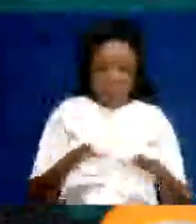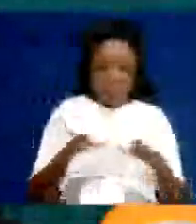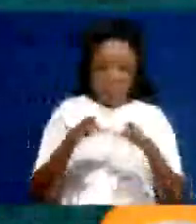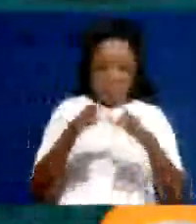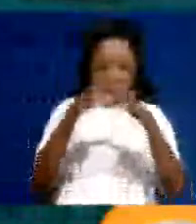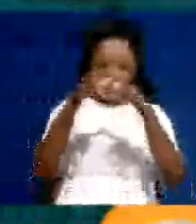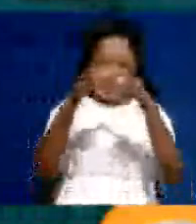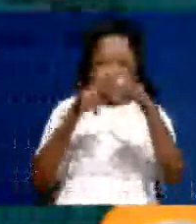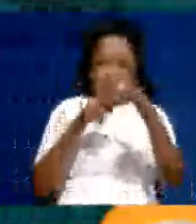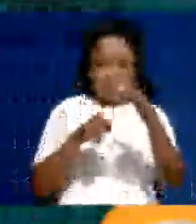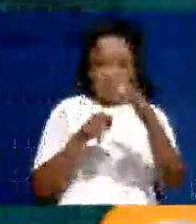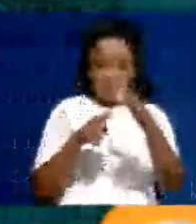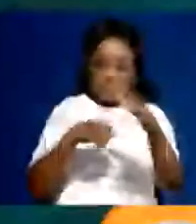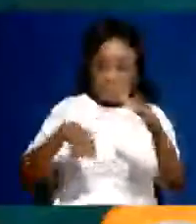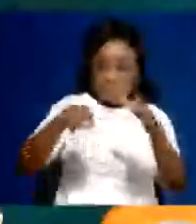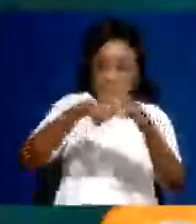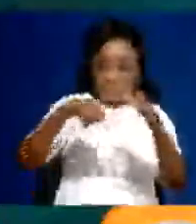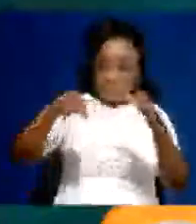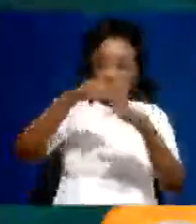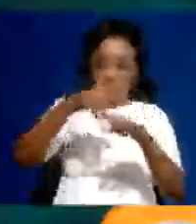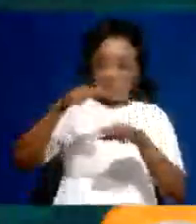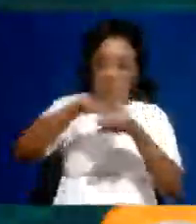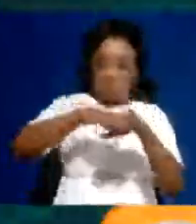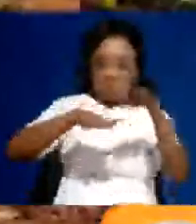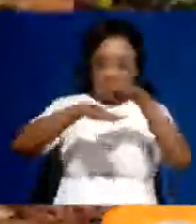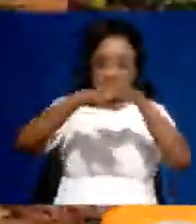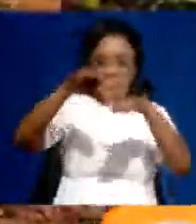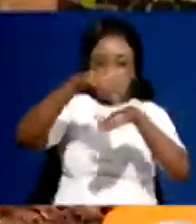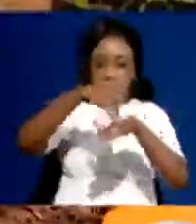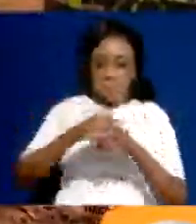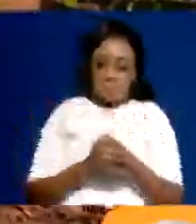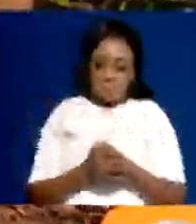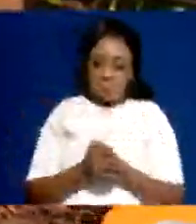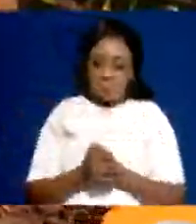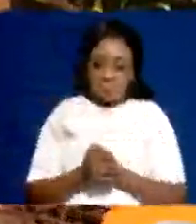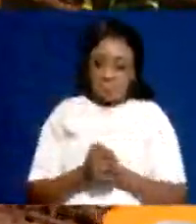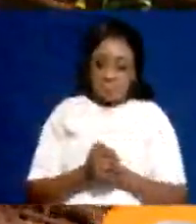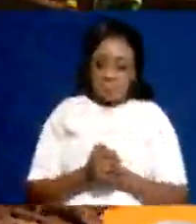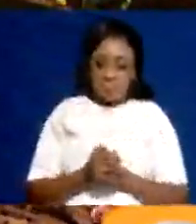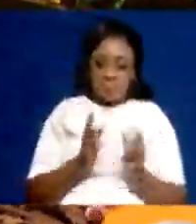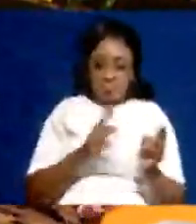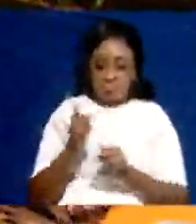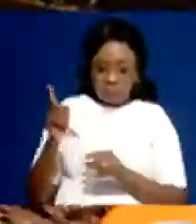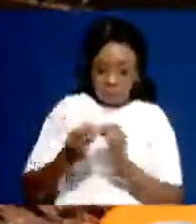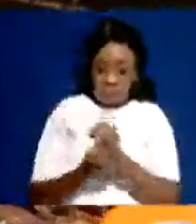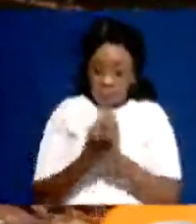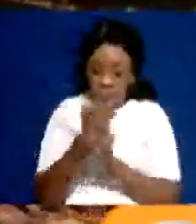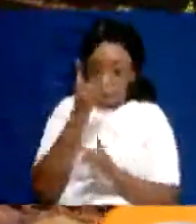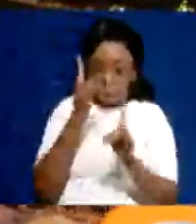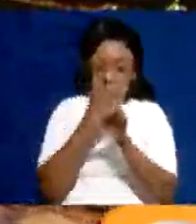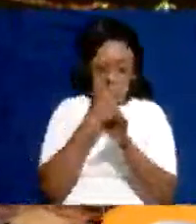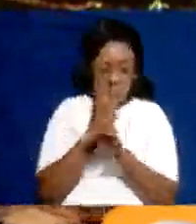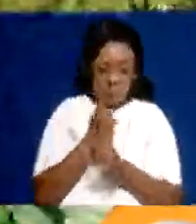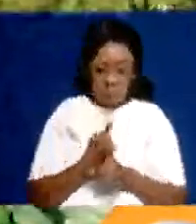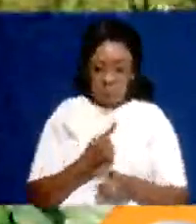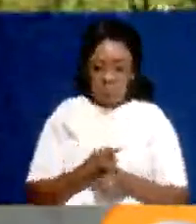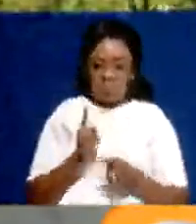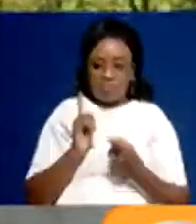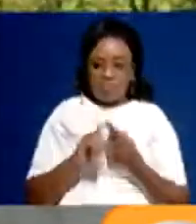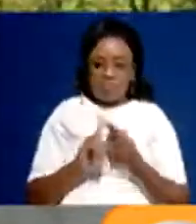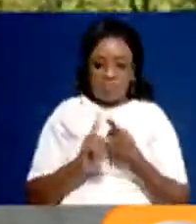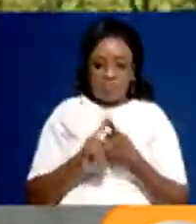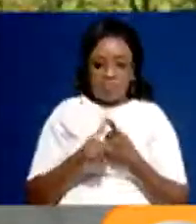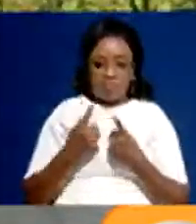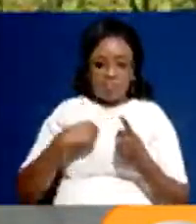that creates gardens stacked on each other. The cone gardens are used to grow a wide range of vegetables.